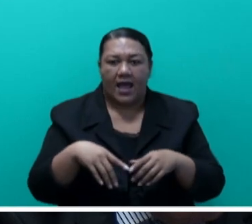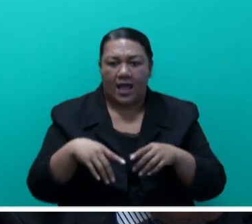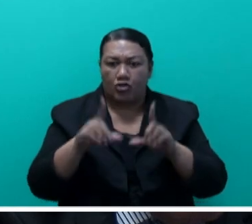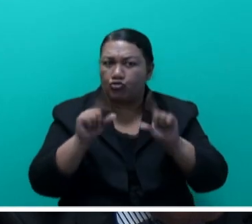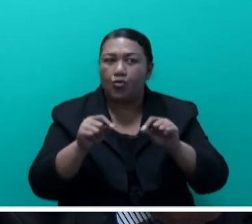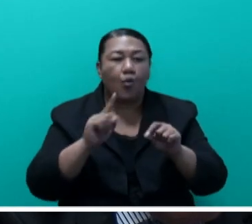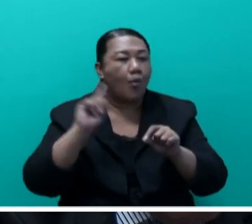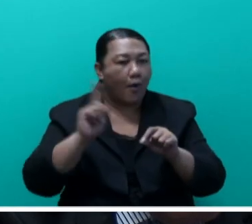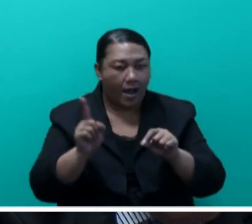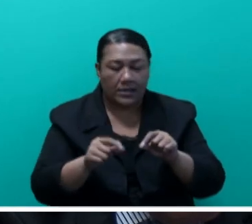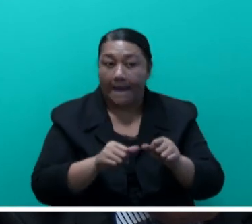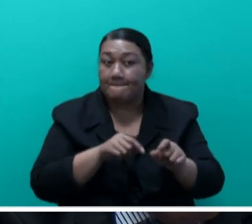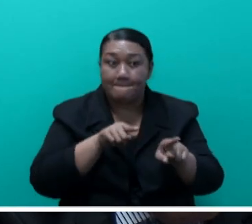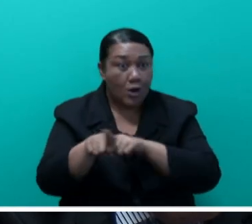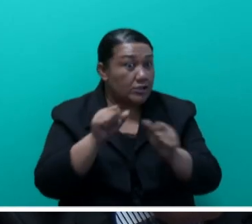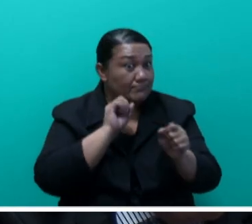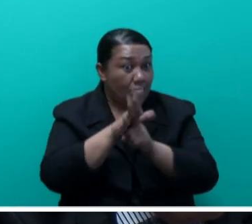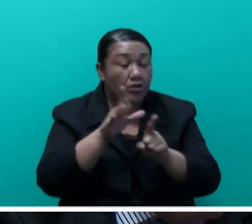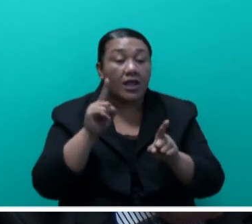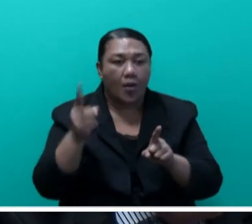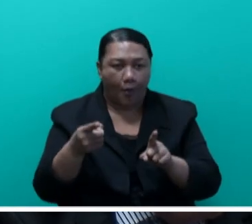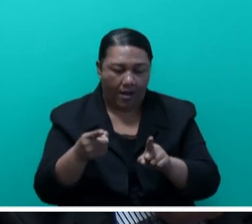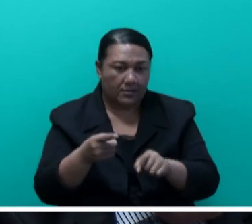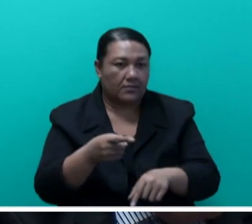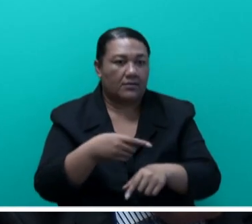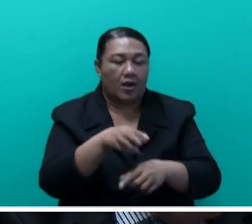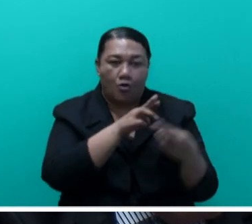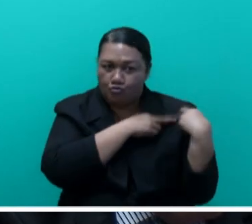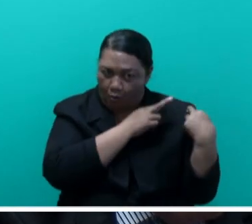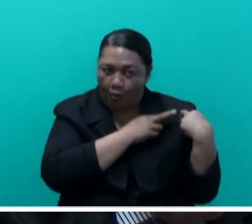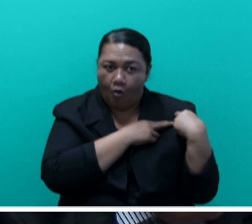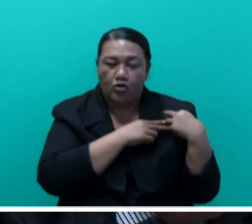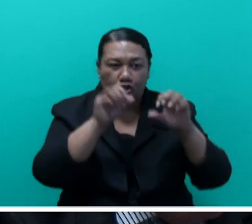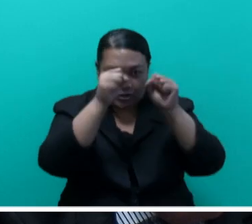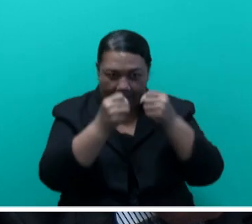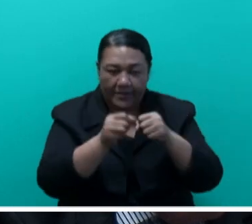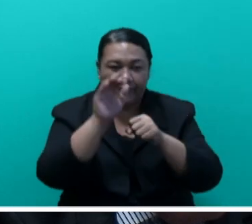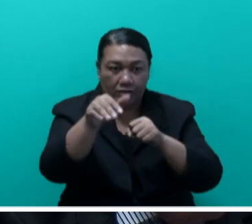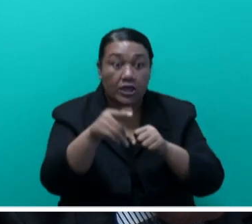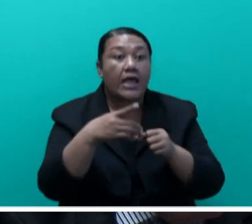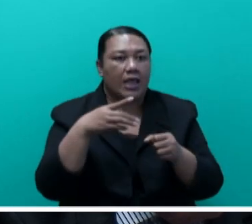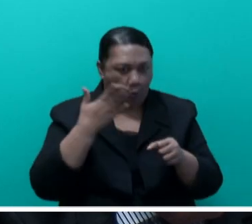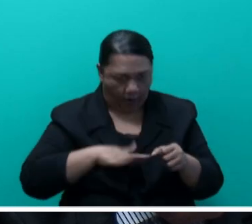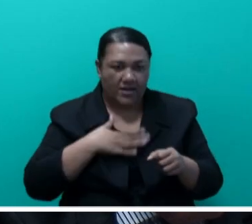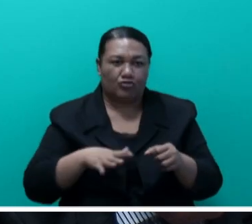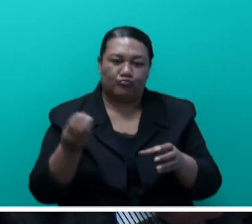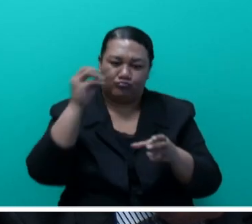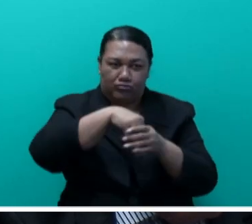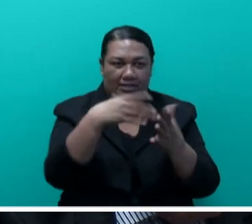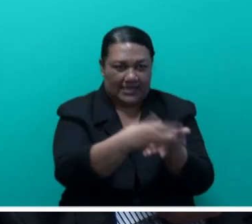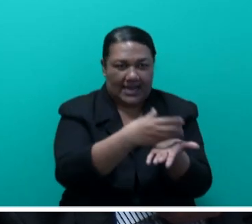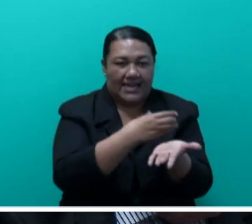nation, and by embedding sports into the educational curriculum, we are not only fostering